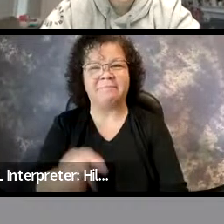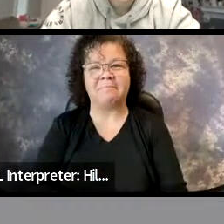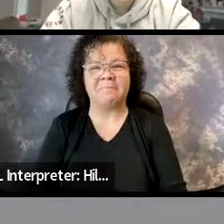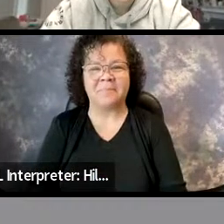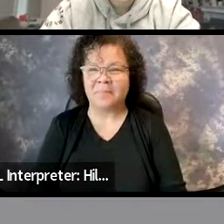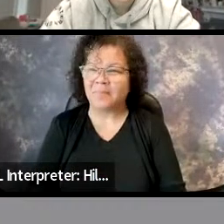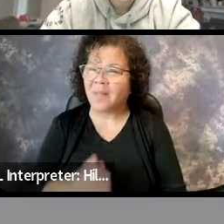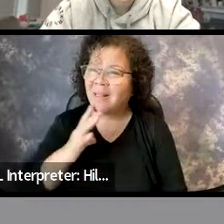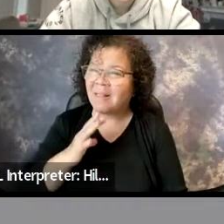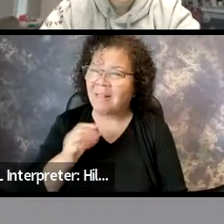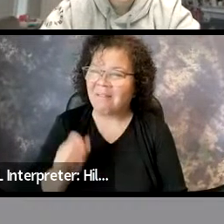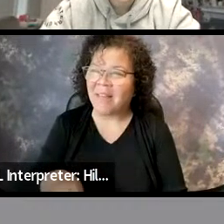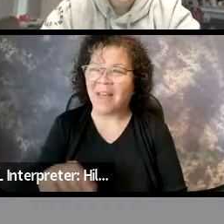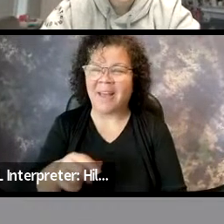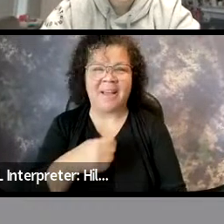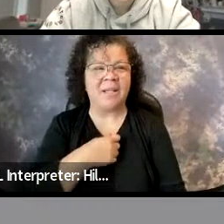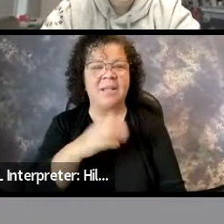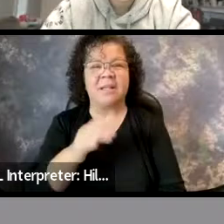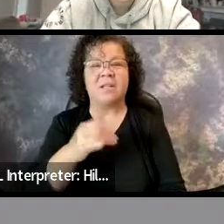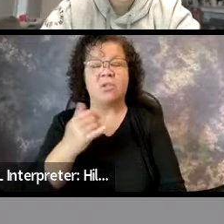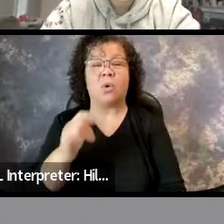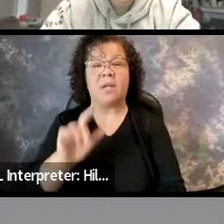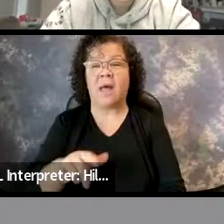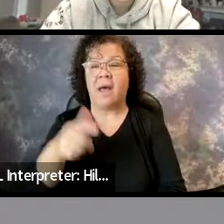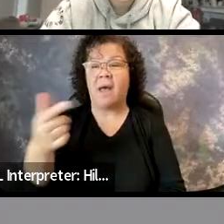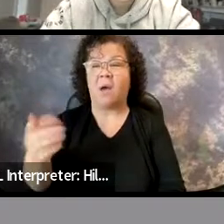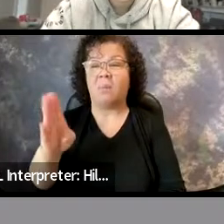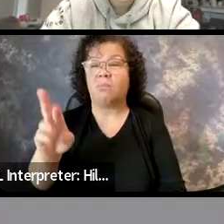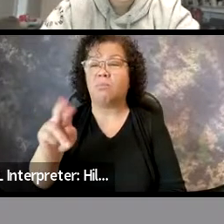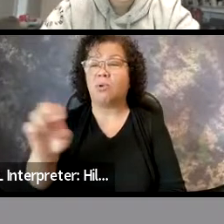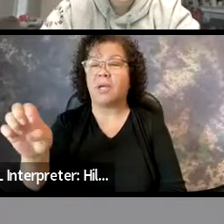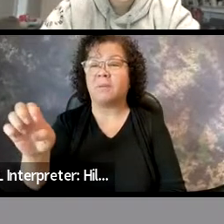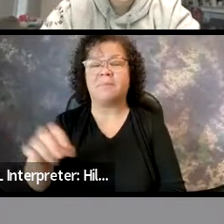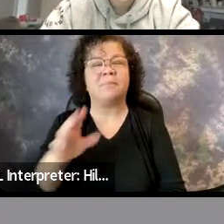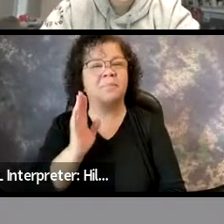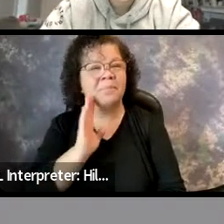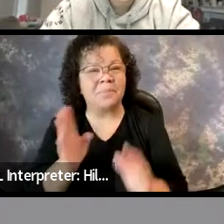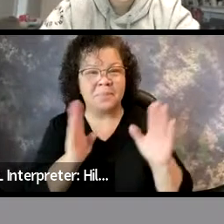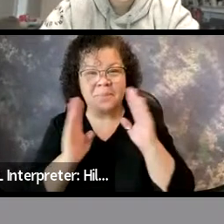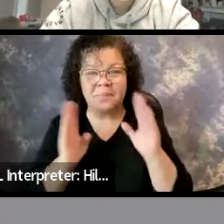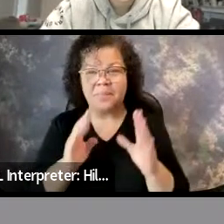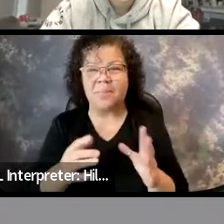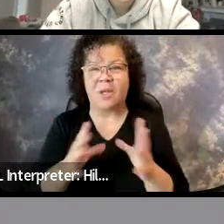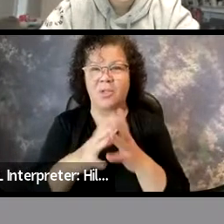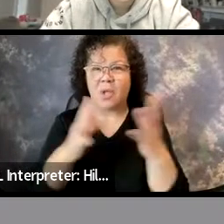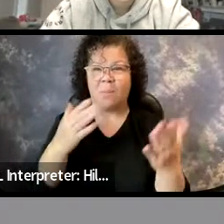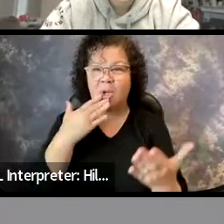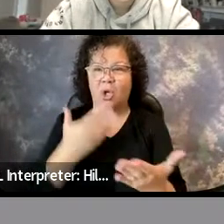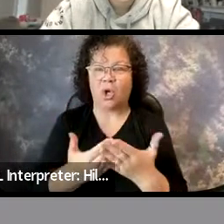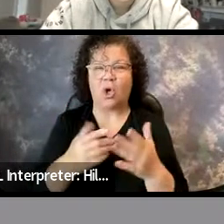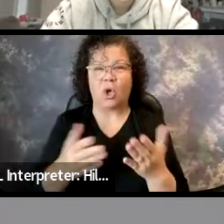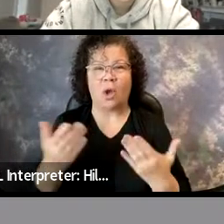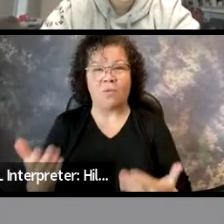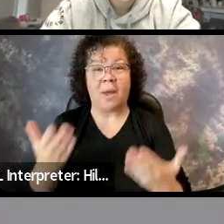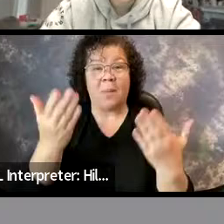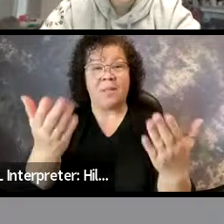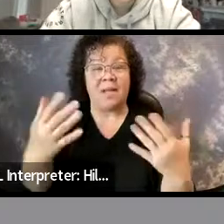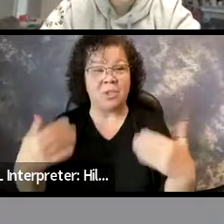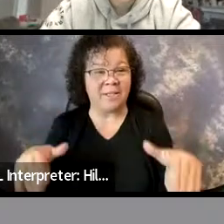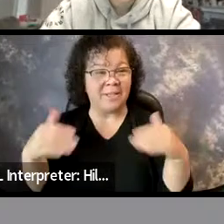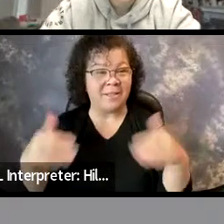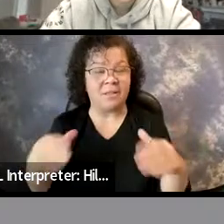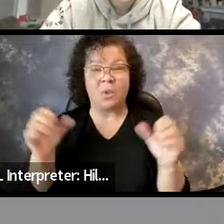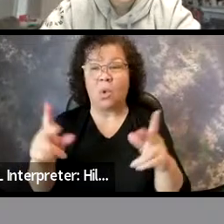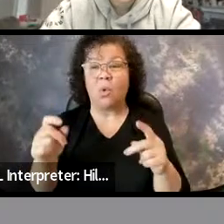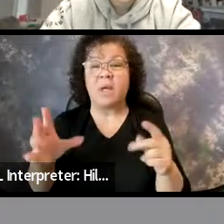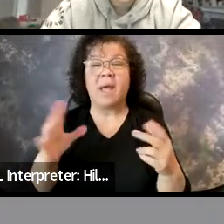Love that. Thanks, Ryan. And I'll turn it back over to you, Brie. Awesome, thank you. So many good recommendations. All right, can I get the